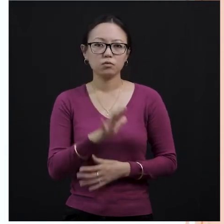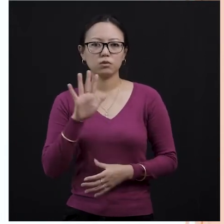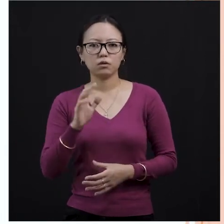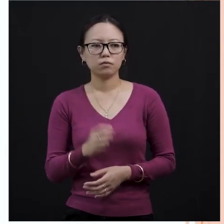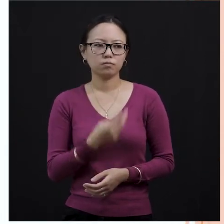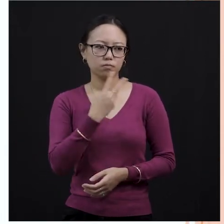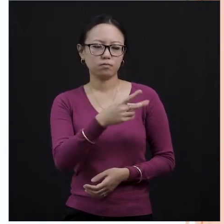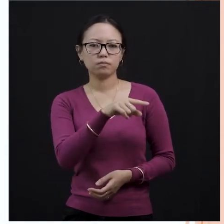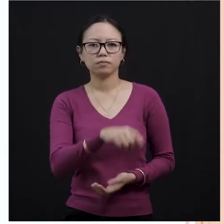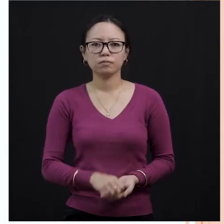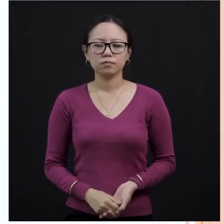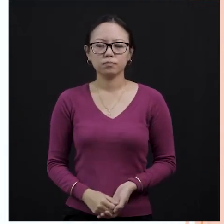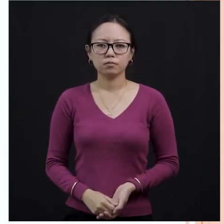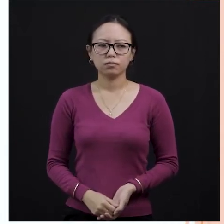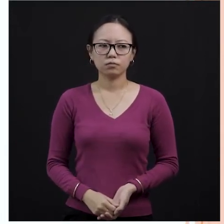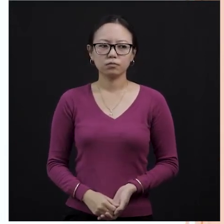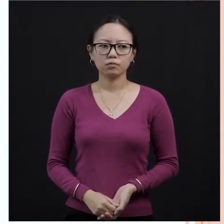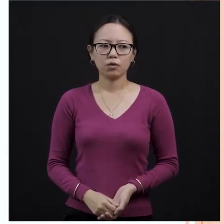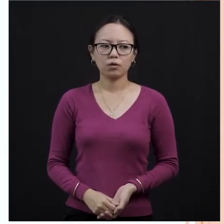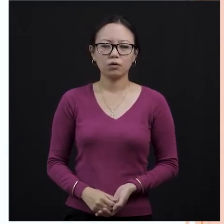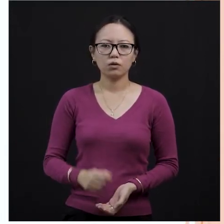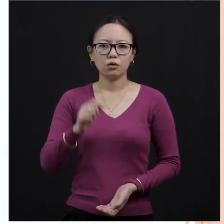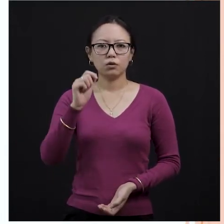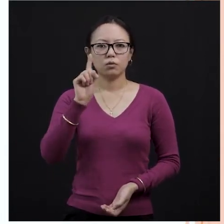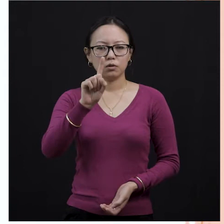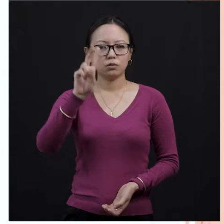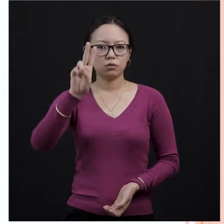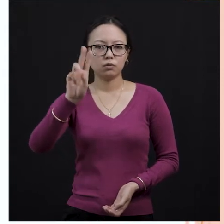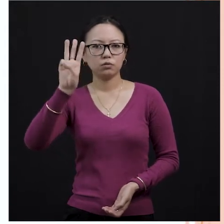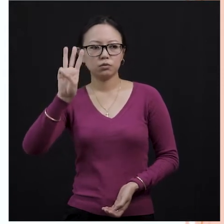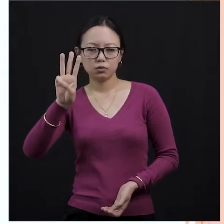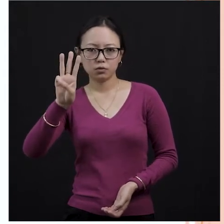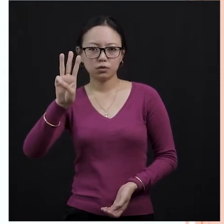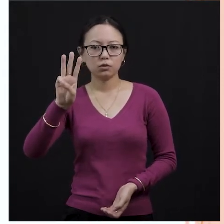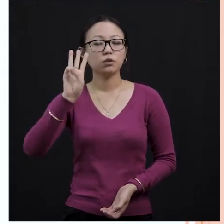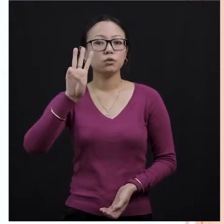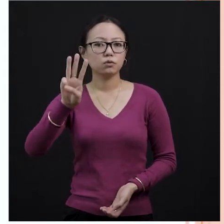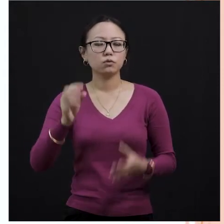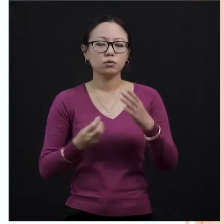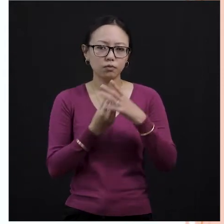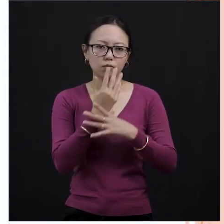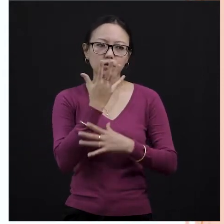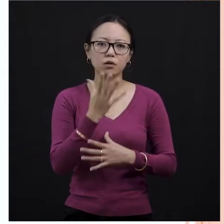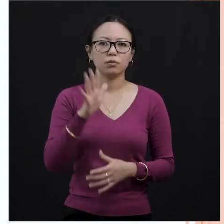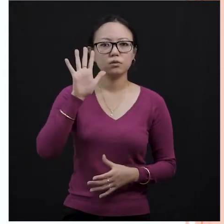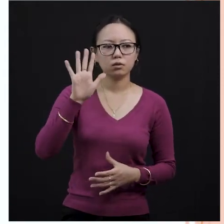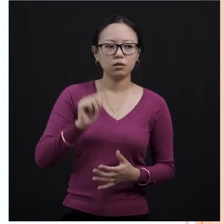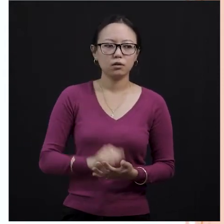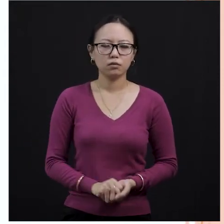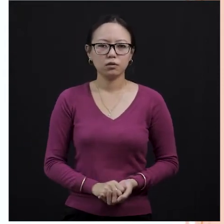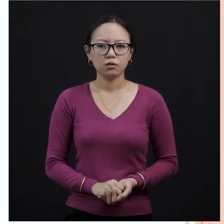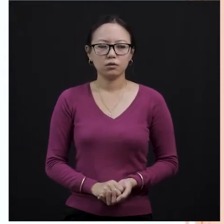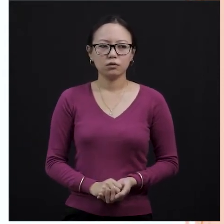For this picture, we have 1, 2, and 3 flowers. So we will write